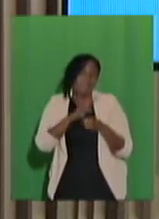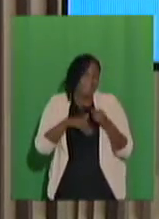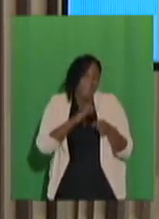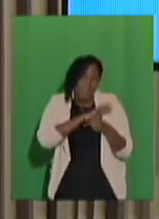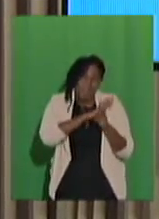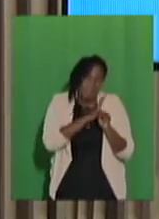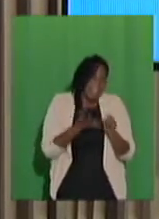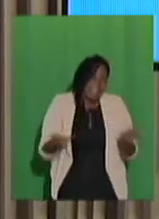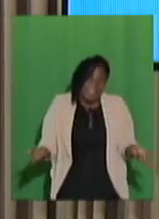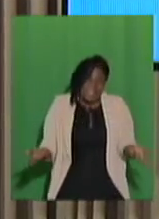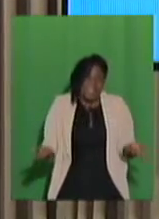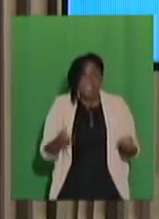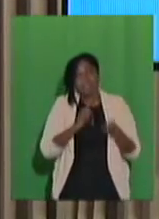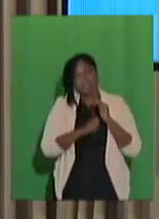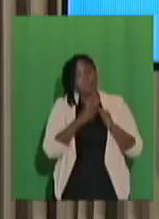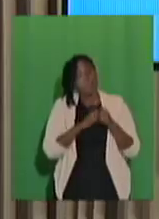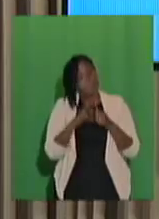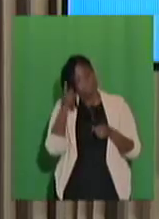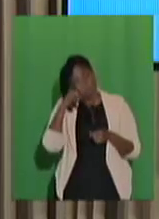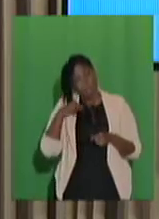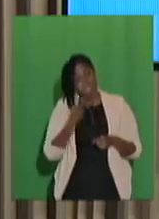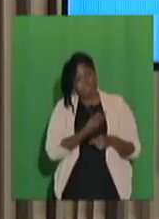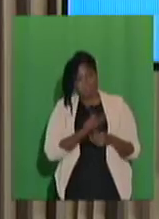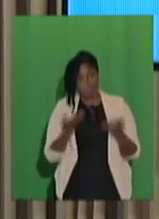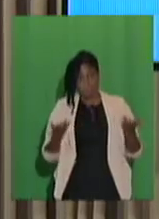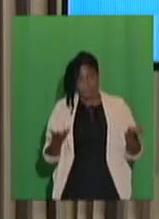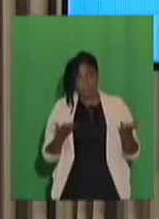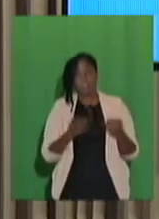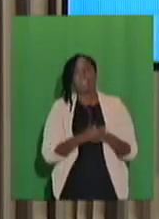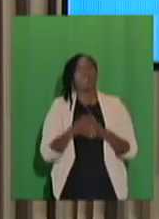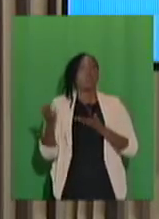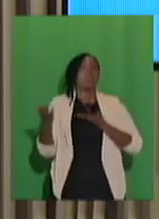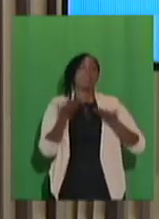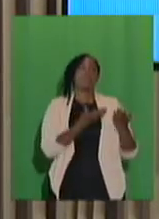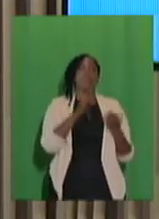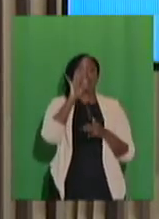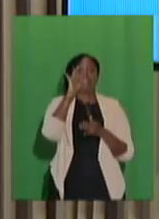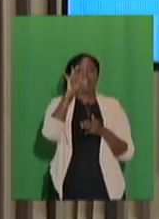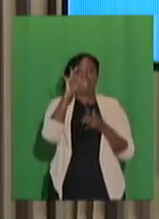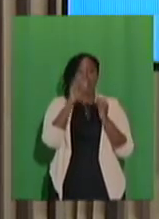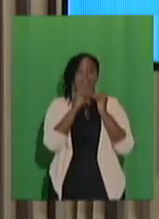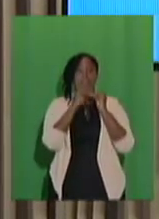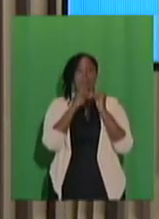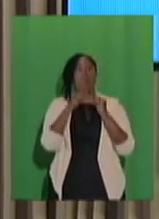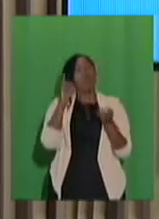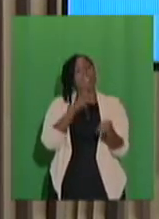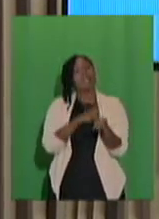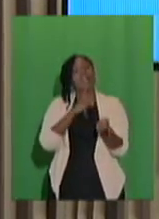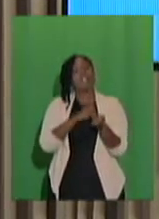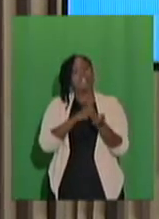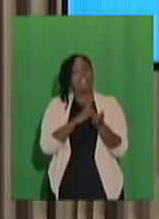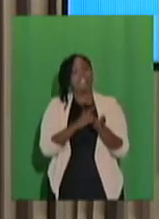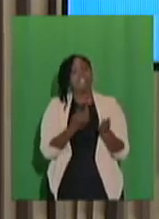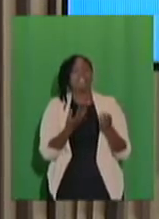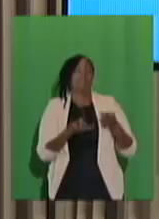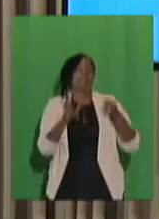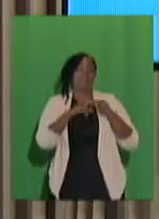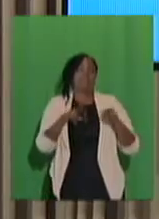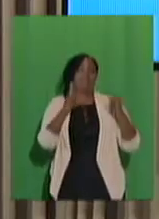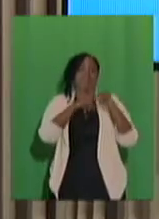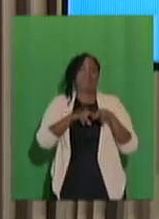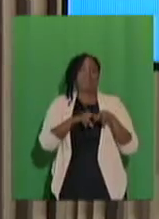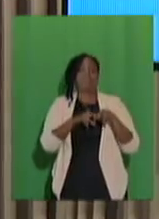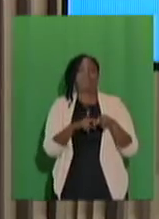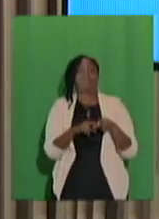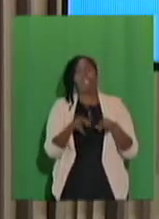swamped. We brought on 8 more doctors, so we ramped up from 10 to 18, but you can't